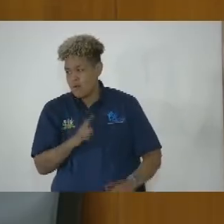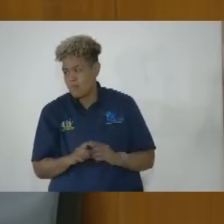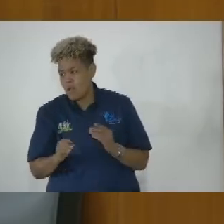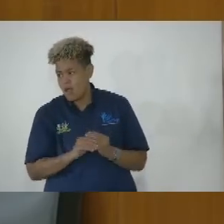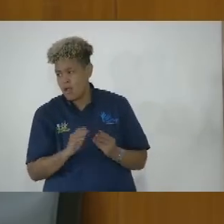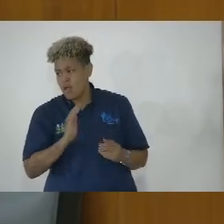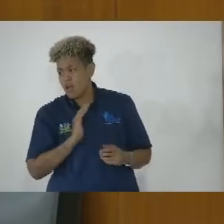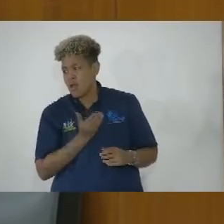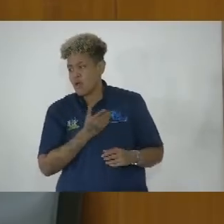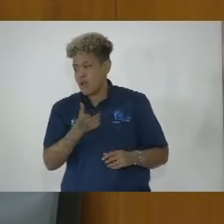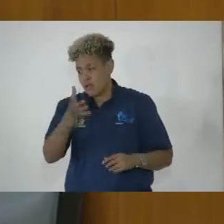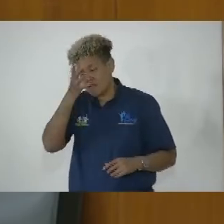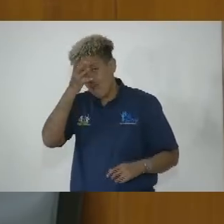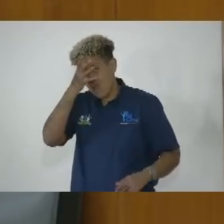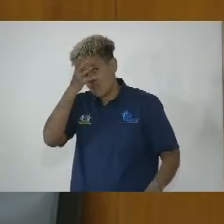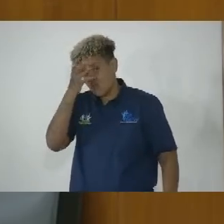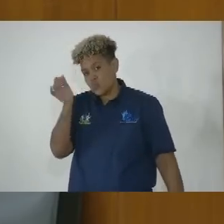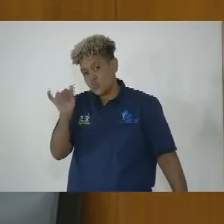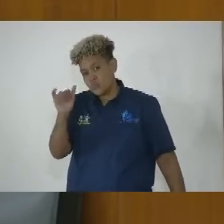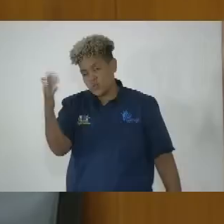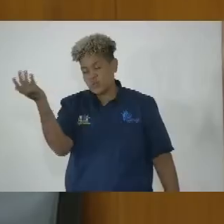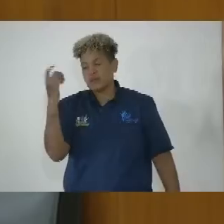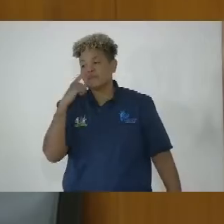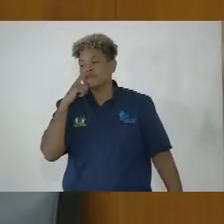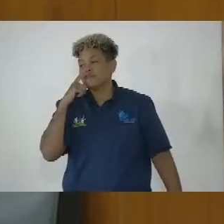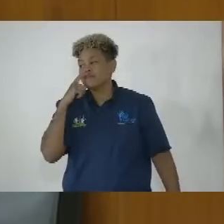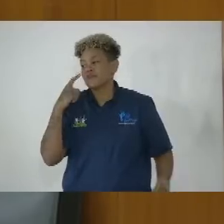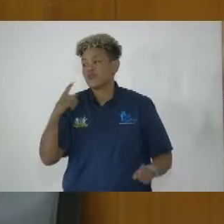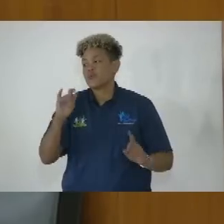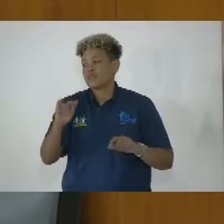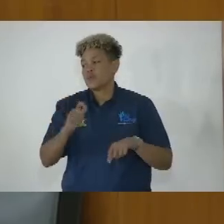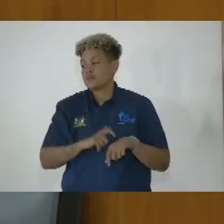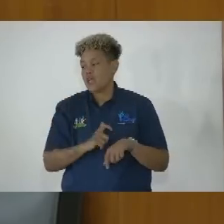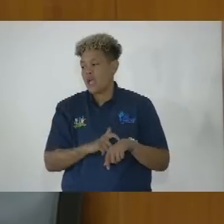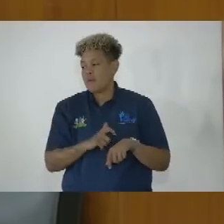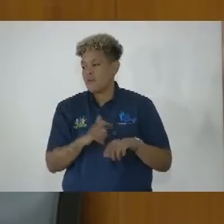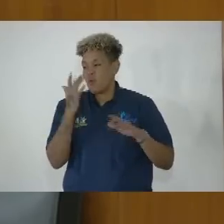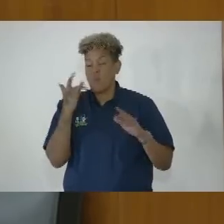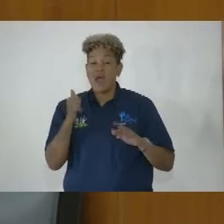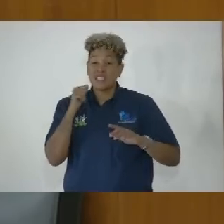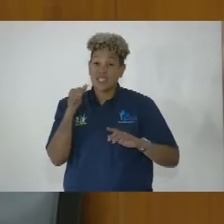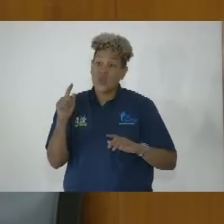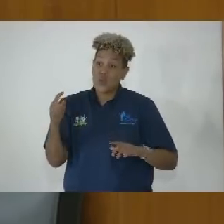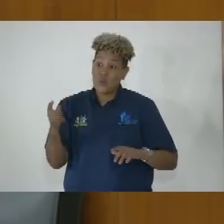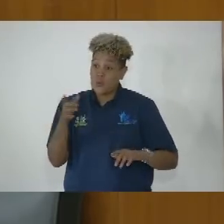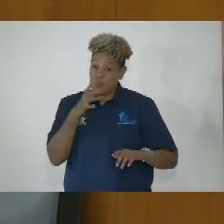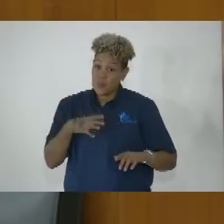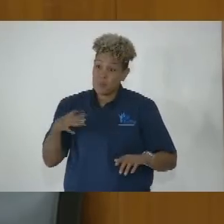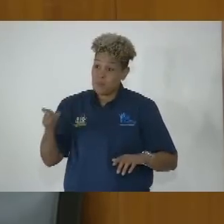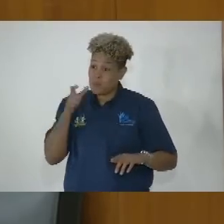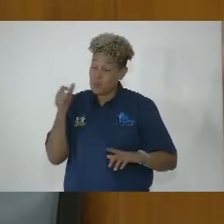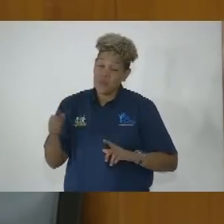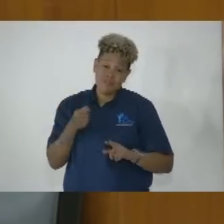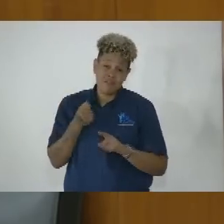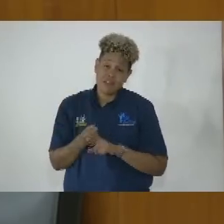our fathers during that time, because it is not just the women who are